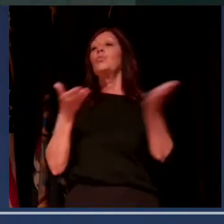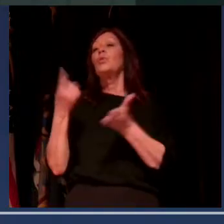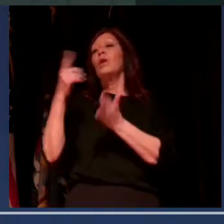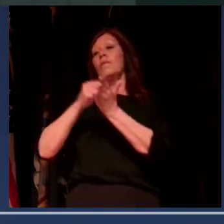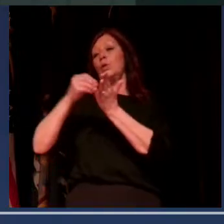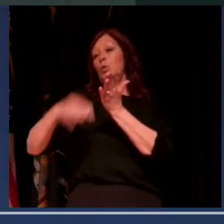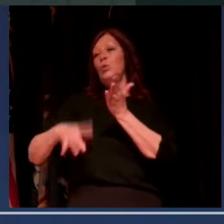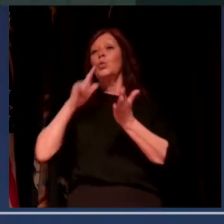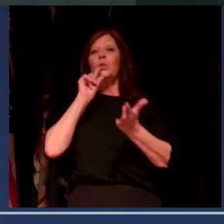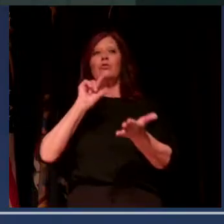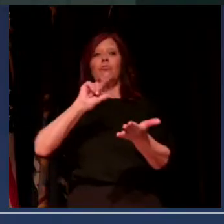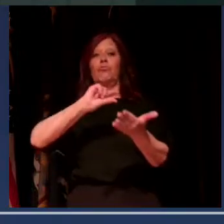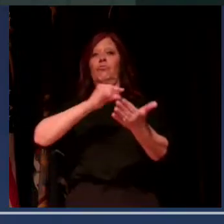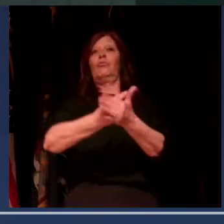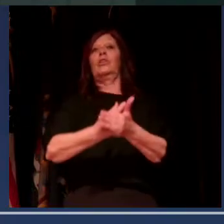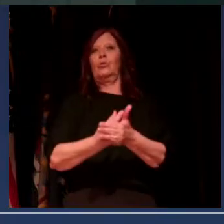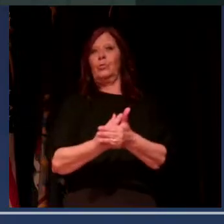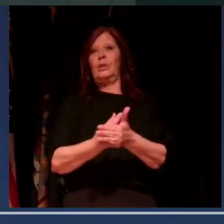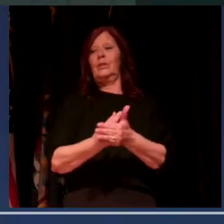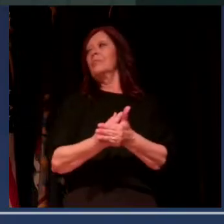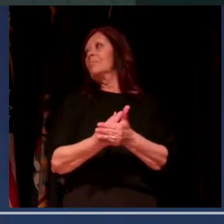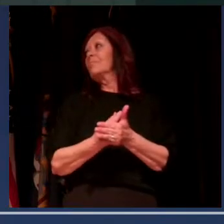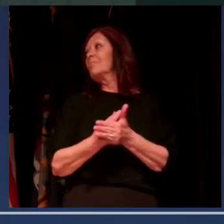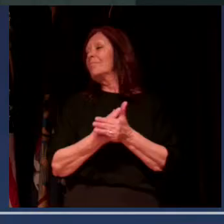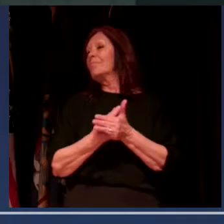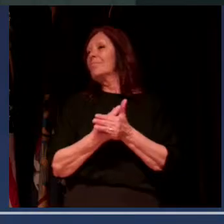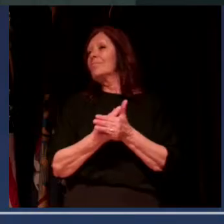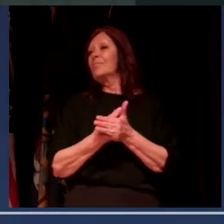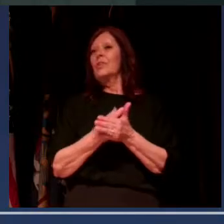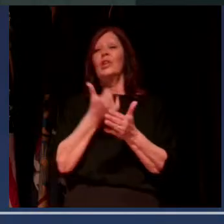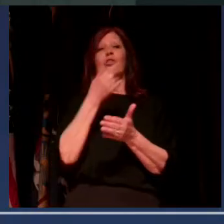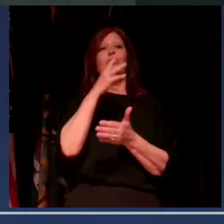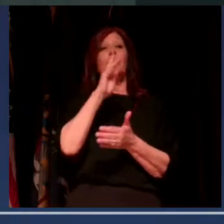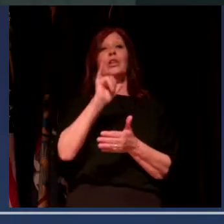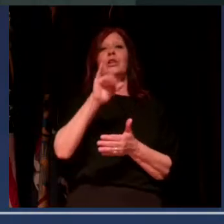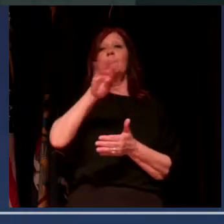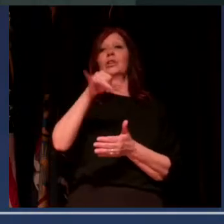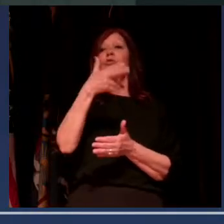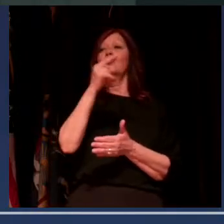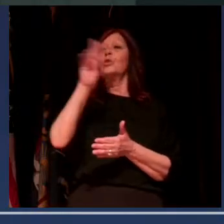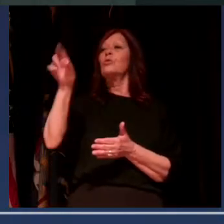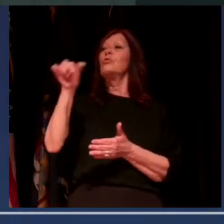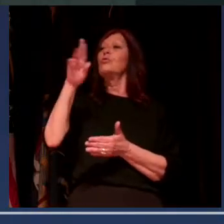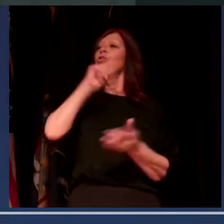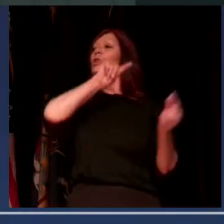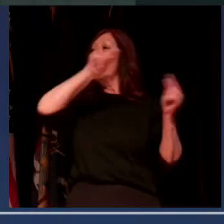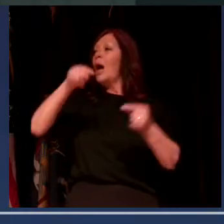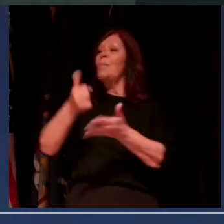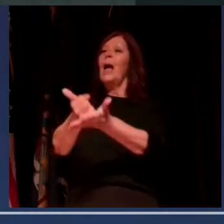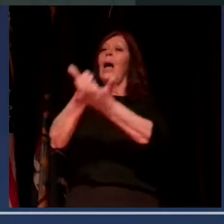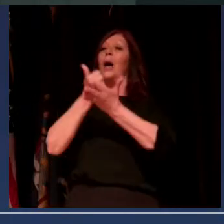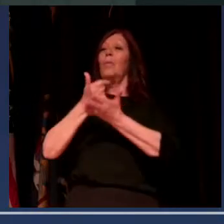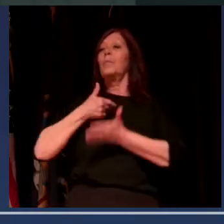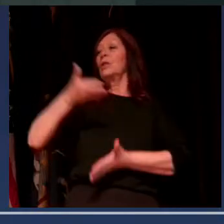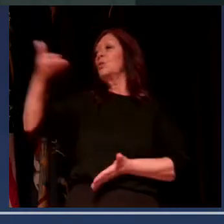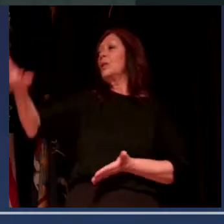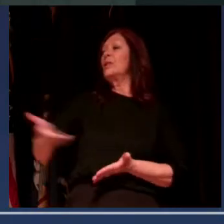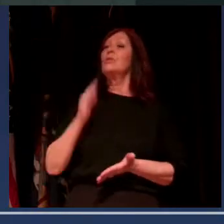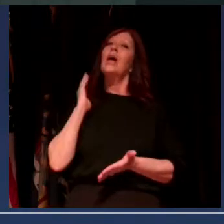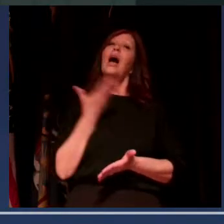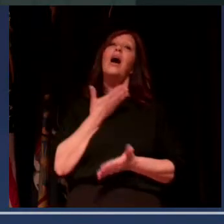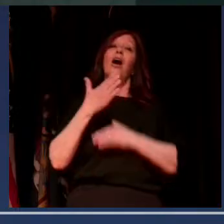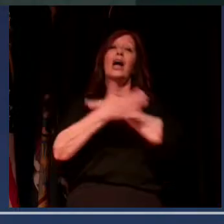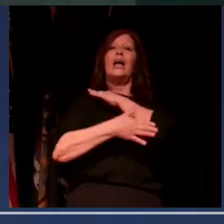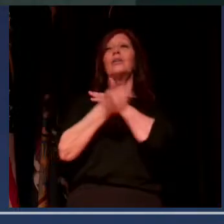who's graduating, again, Gregory B. Jones Jr., to come here to help me to introduce our county